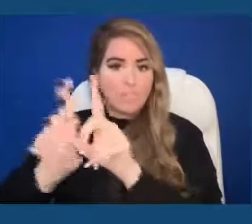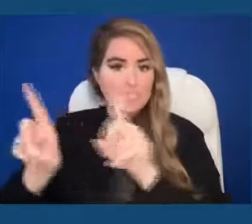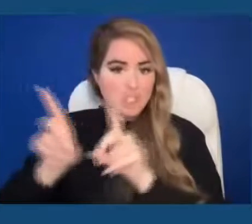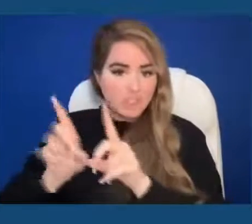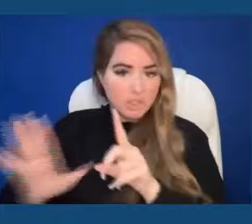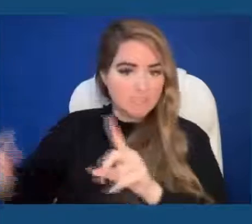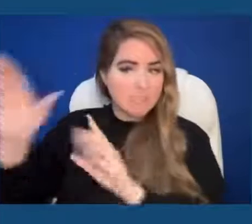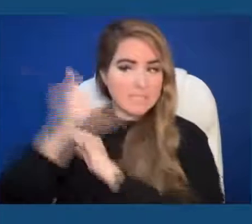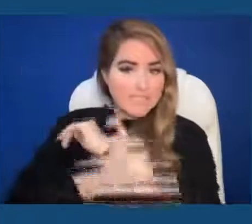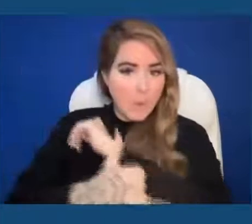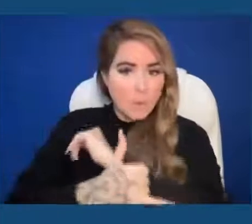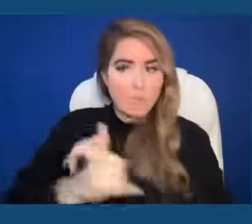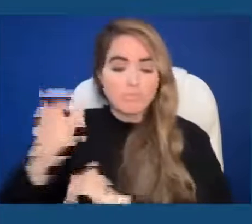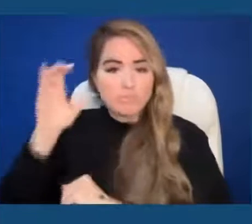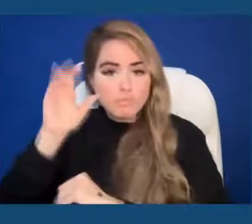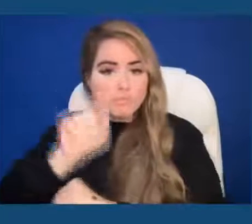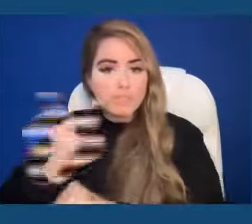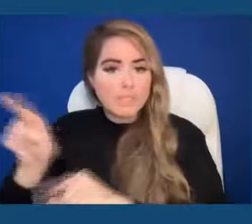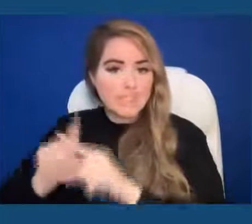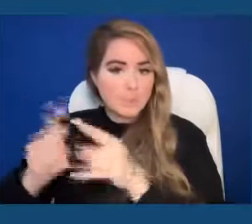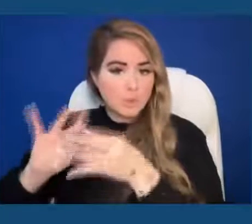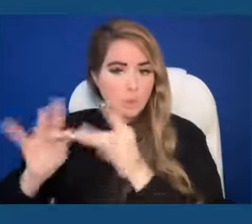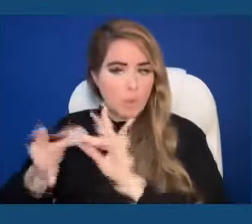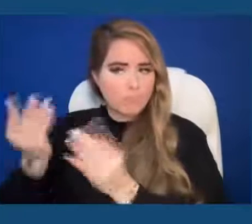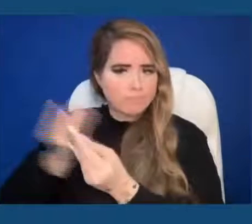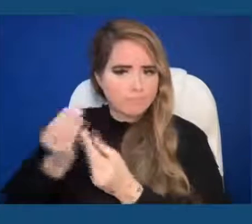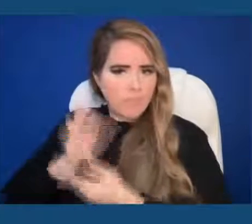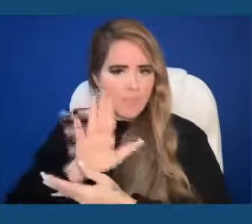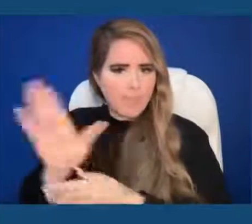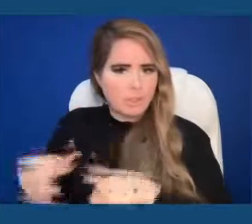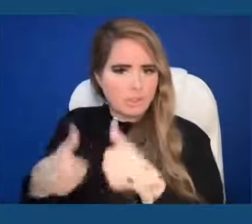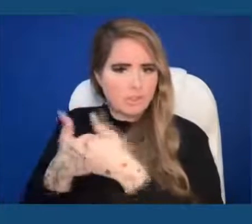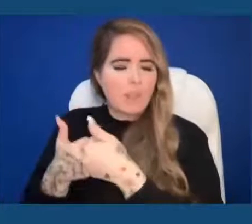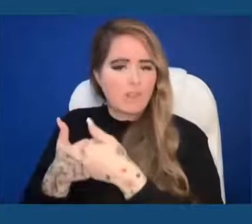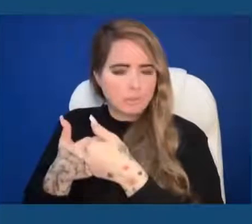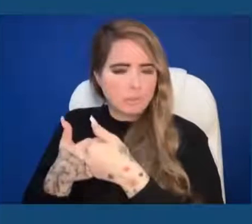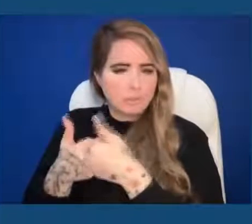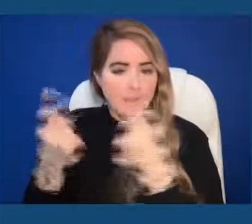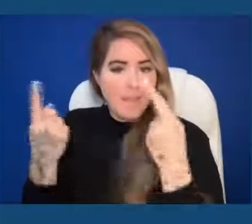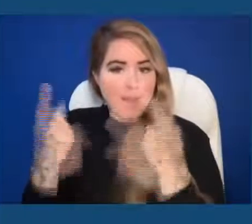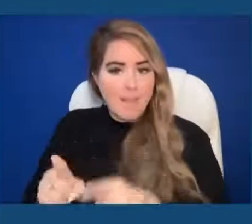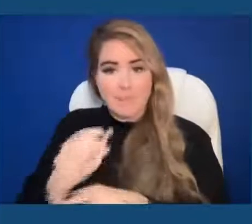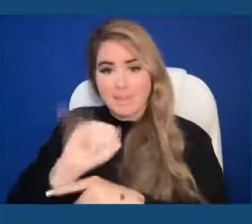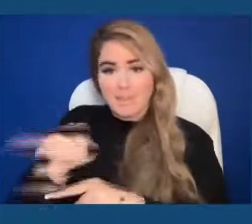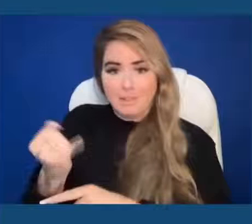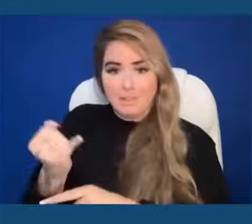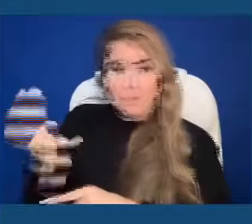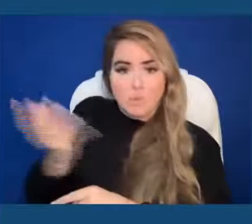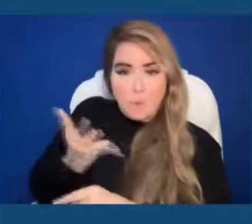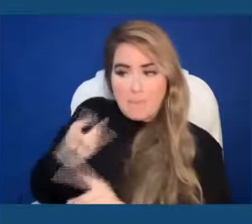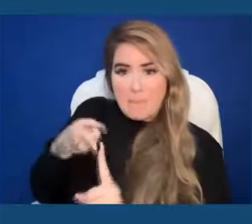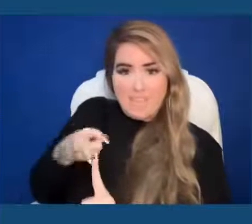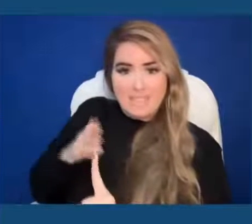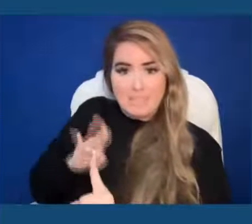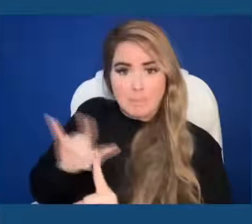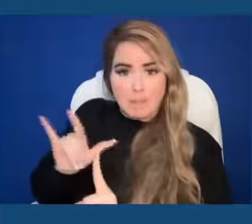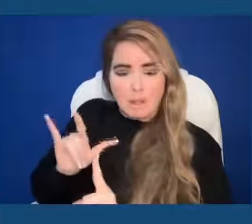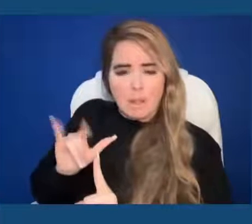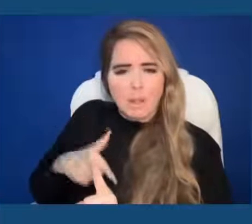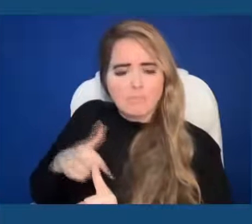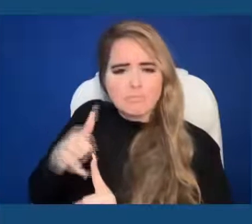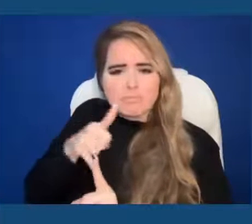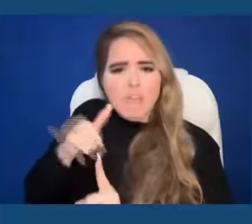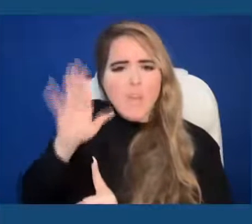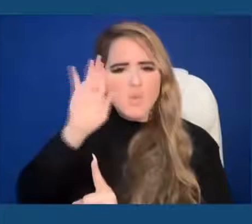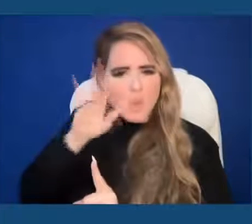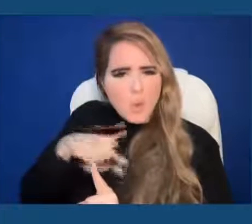state and hear some of the challenges people are experiencing. And when AJ mentioned this bill to me, I knew that it was something that I was compelled